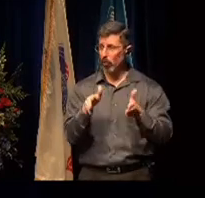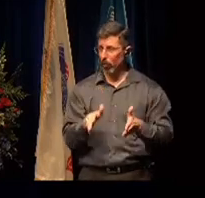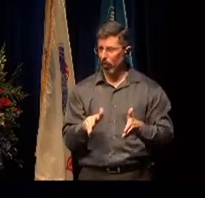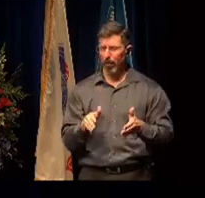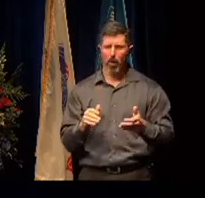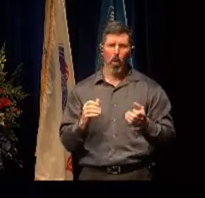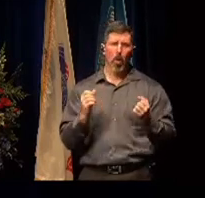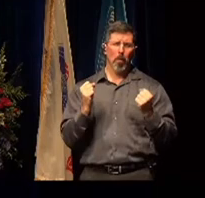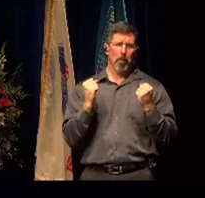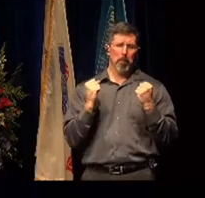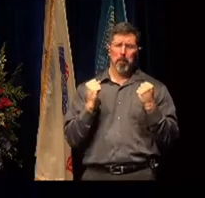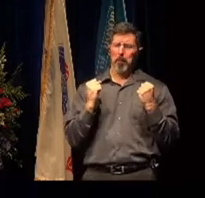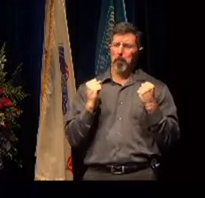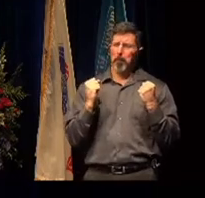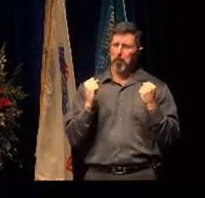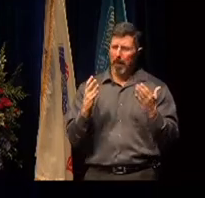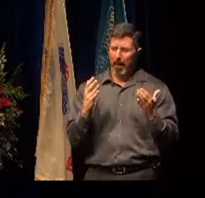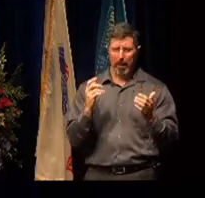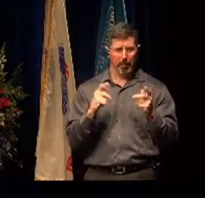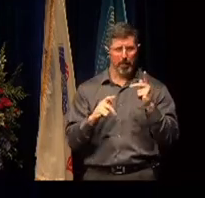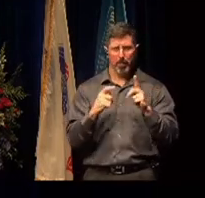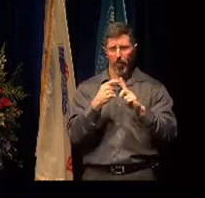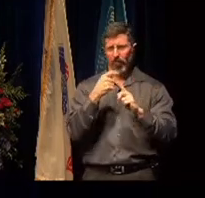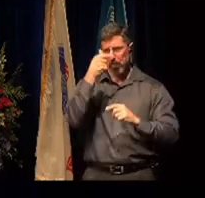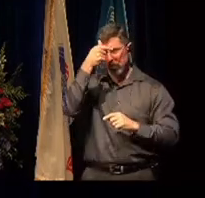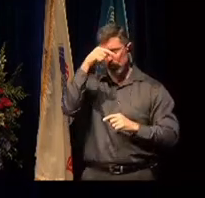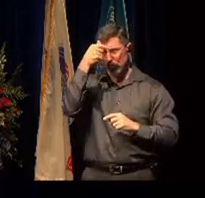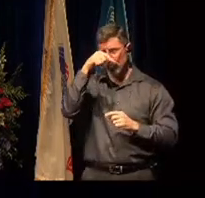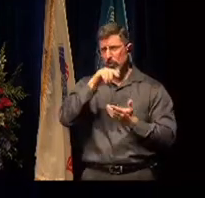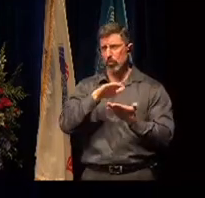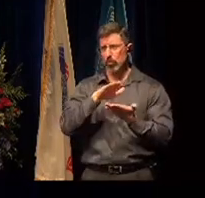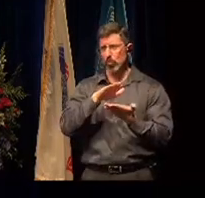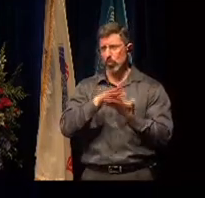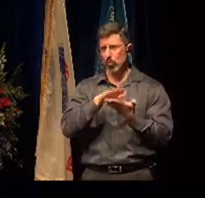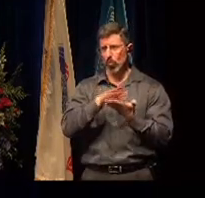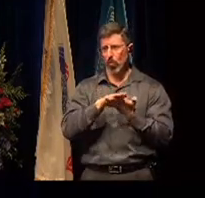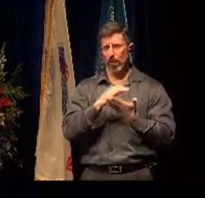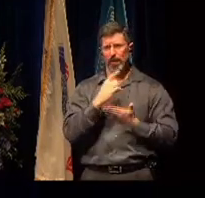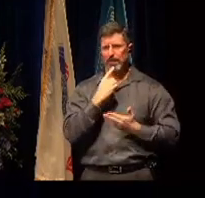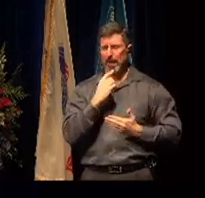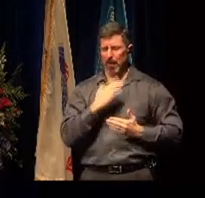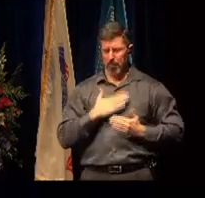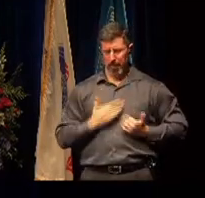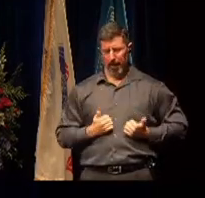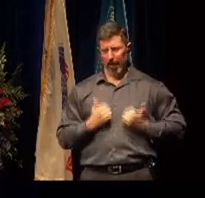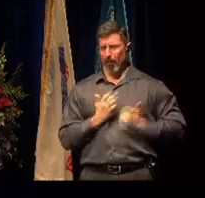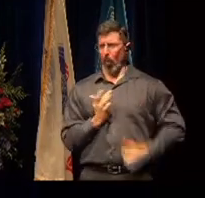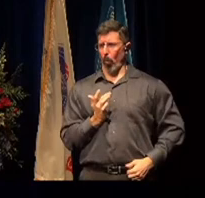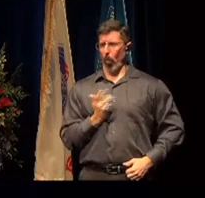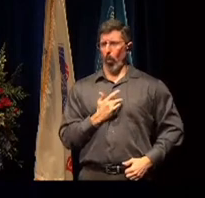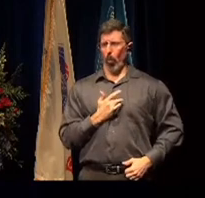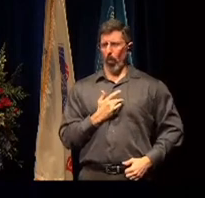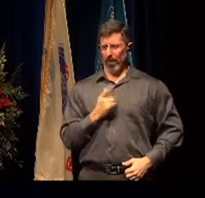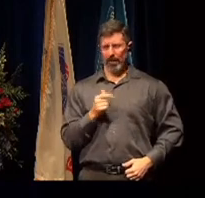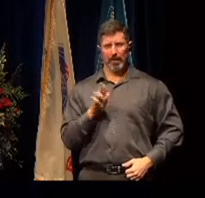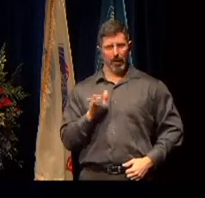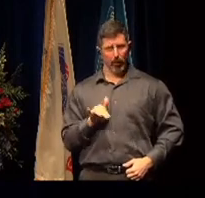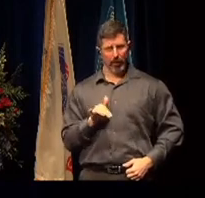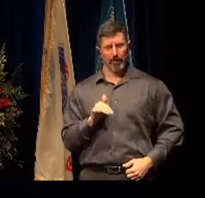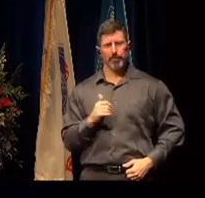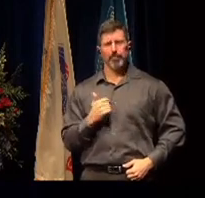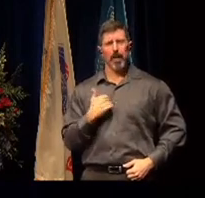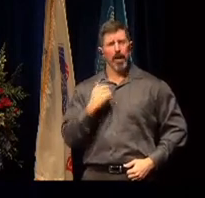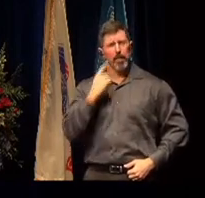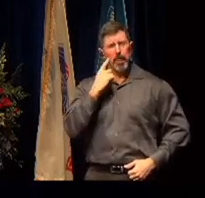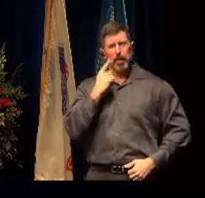social media comments from former Greece students touched by this remarkable man. I would say that you measure greatness